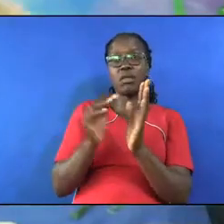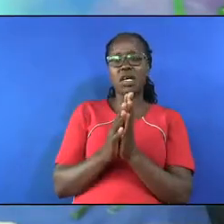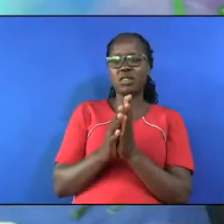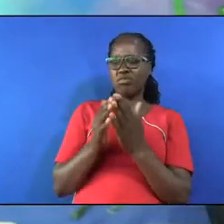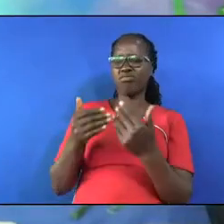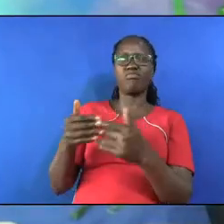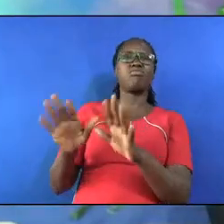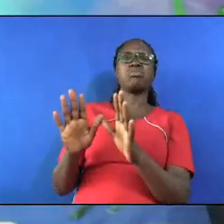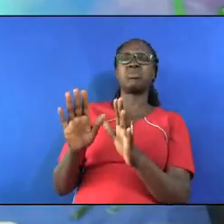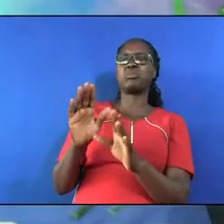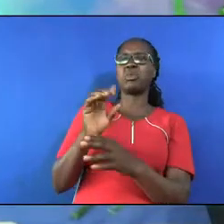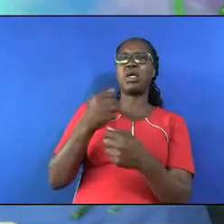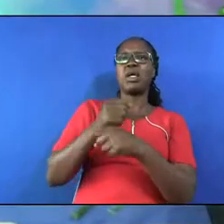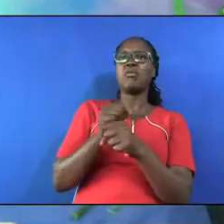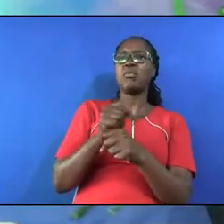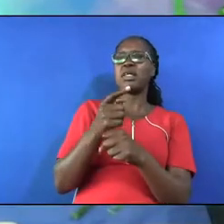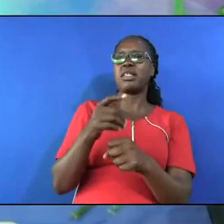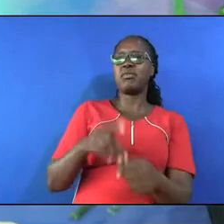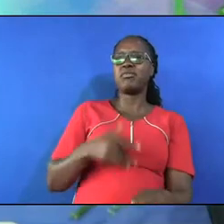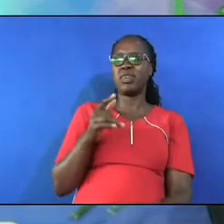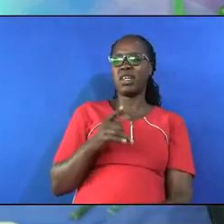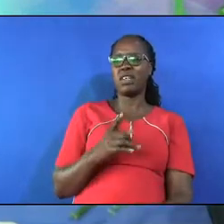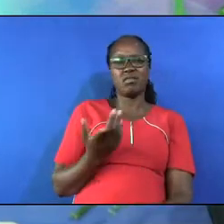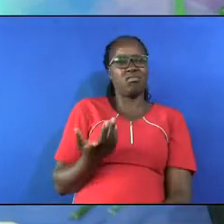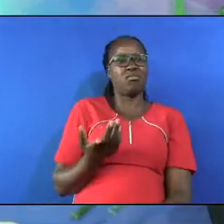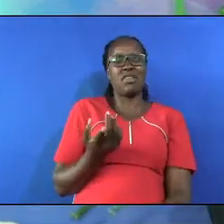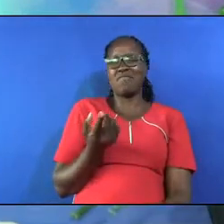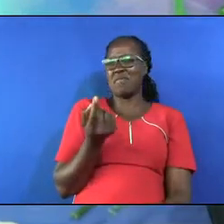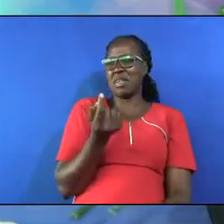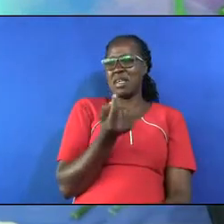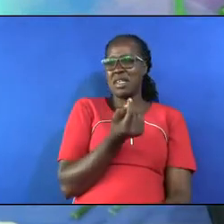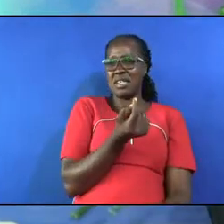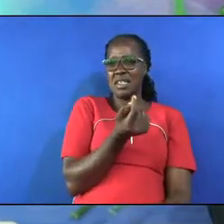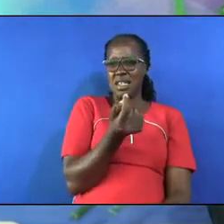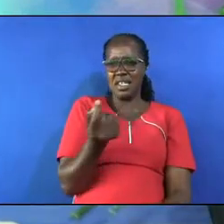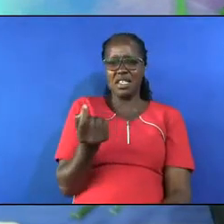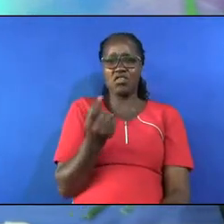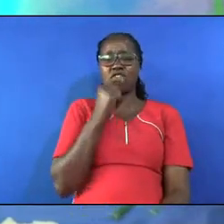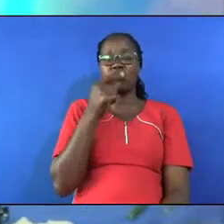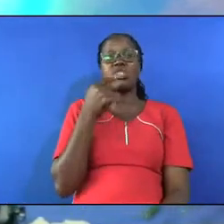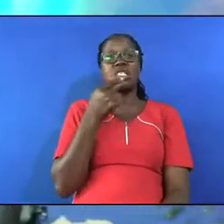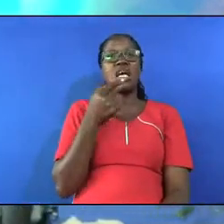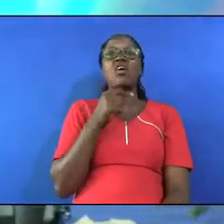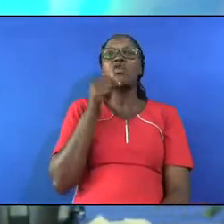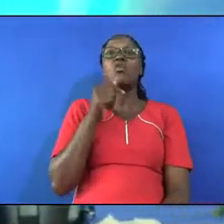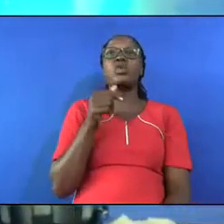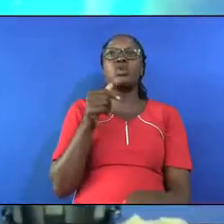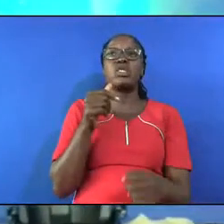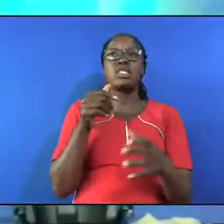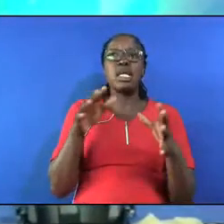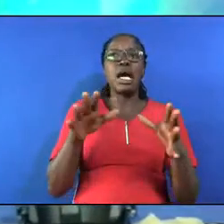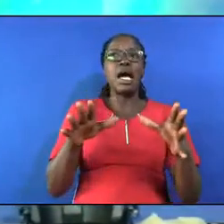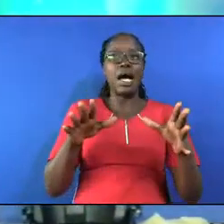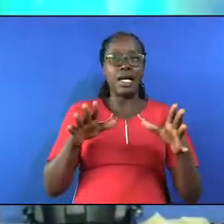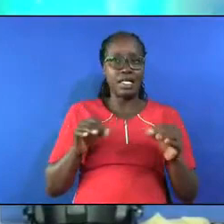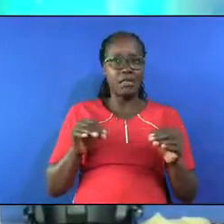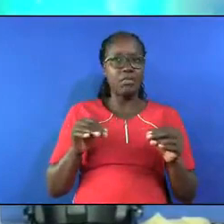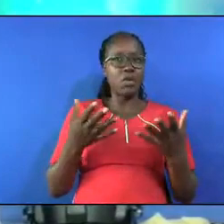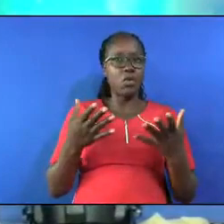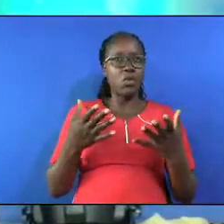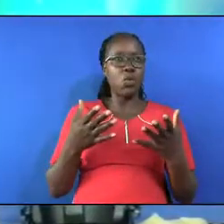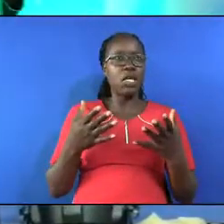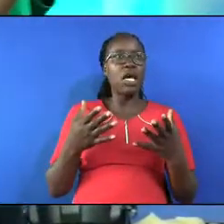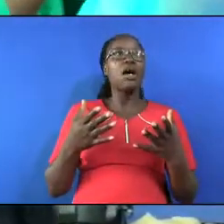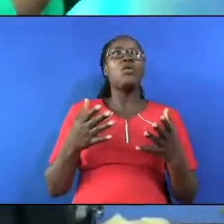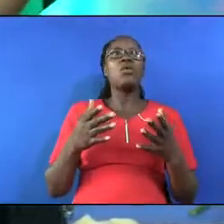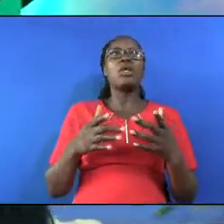them. We make them feel like they do not have a say. We will not entertain we will entertain pride